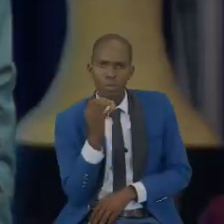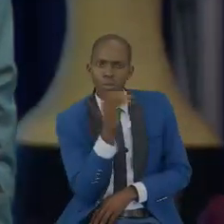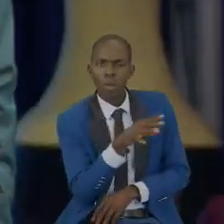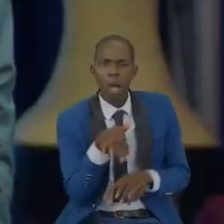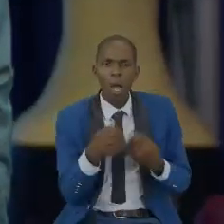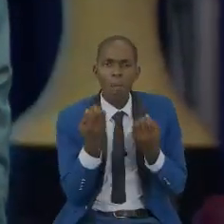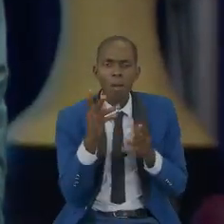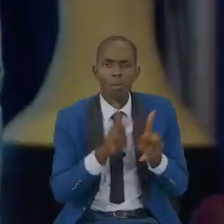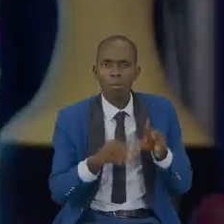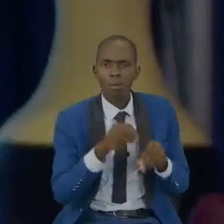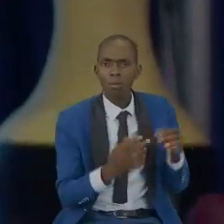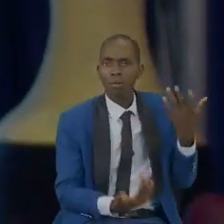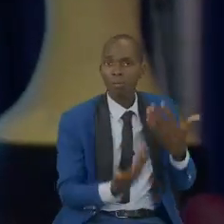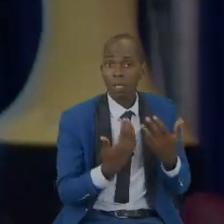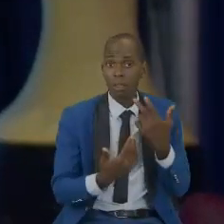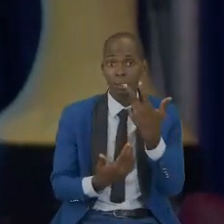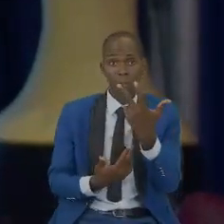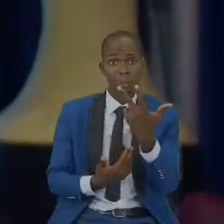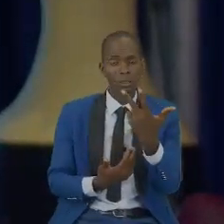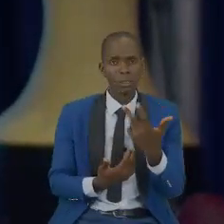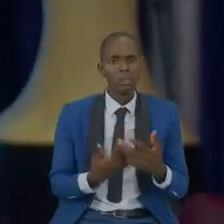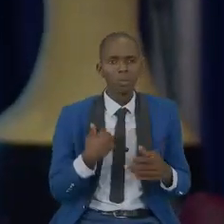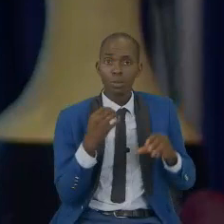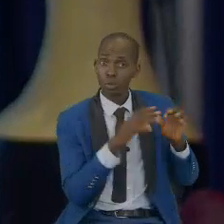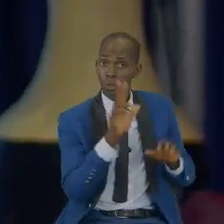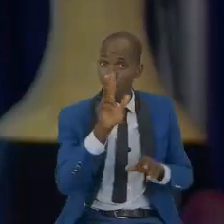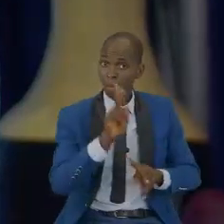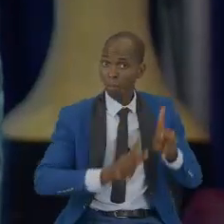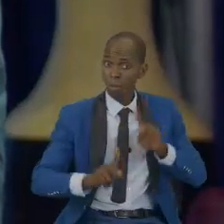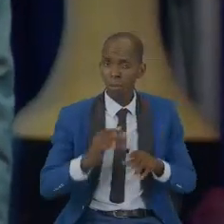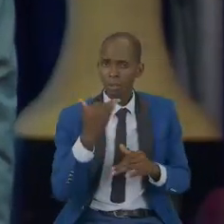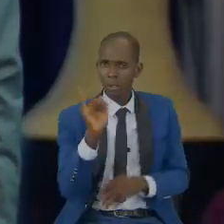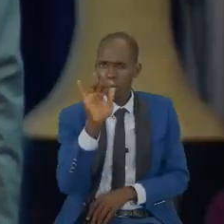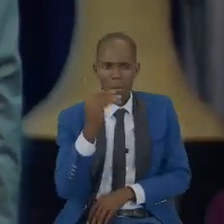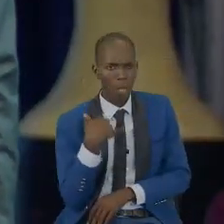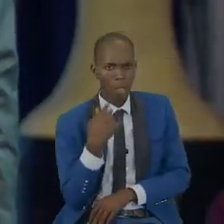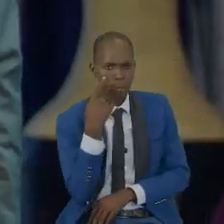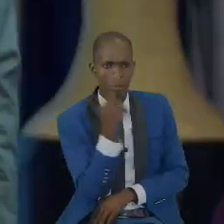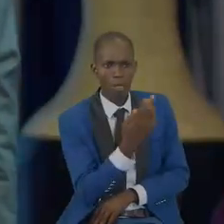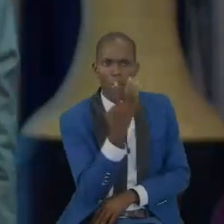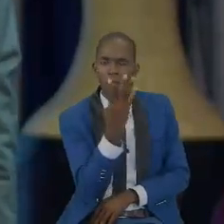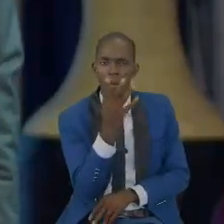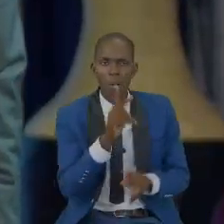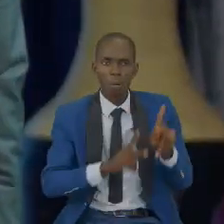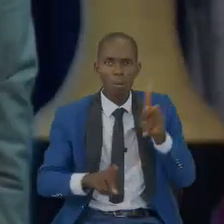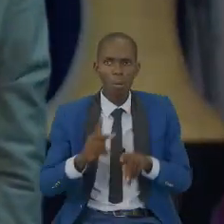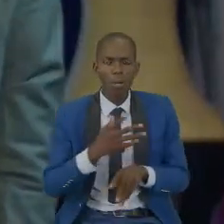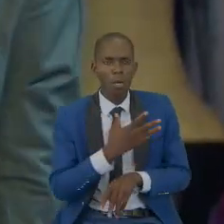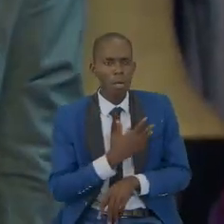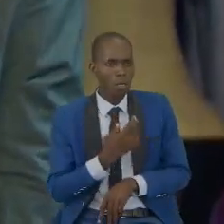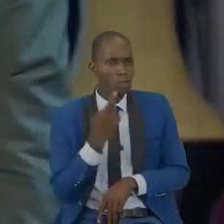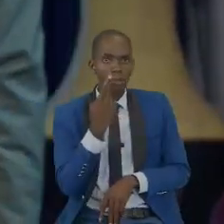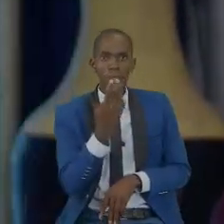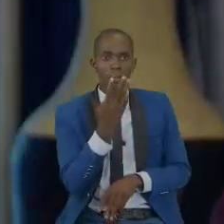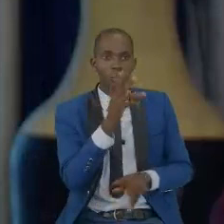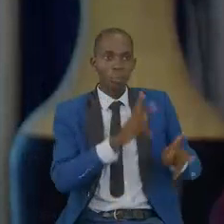men into the fire, into the furnace? Behold, I see four men, and they stand up, and they are walking. That's